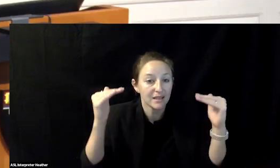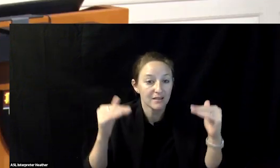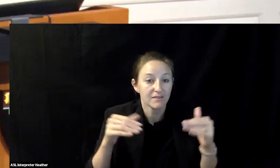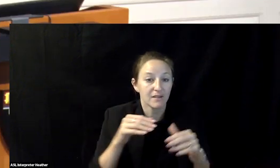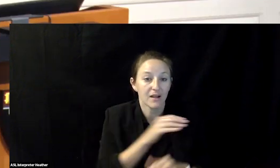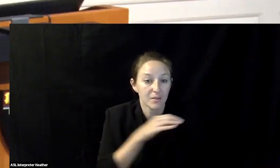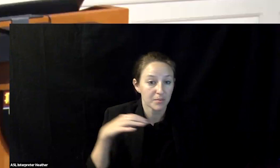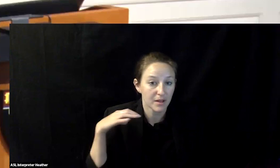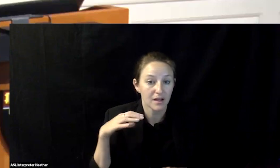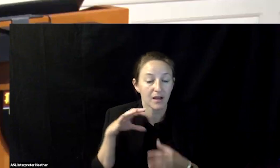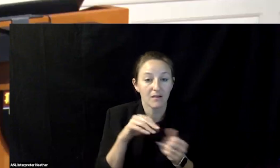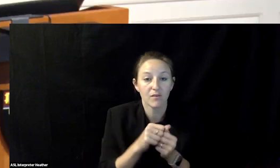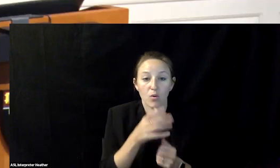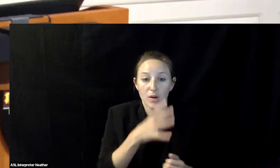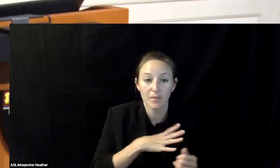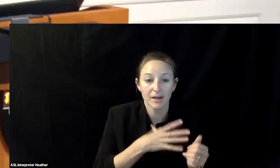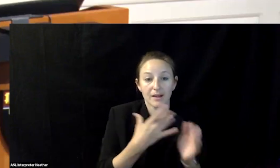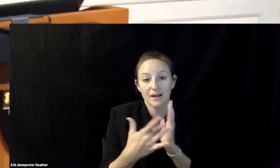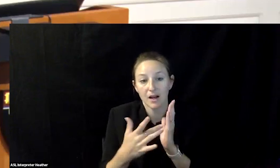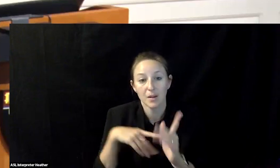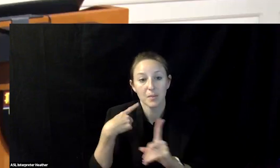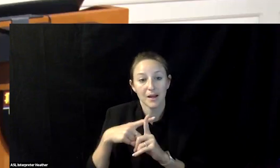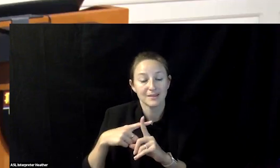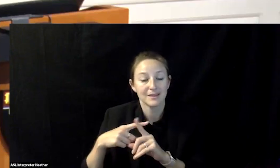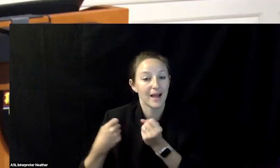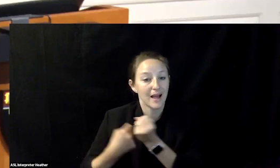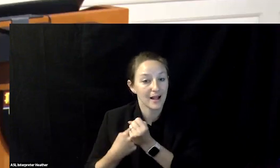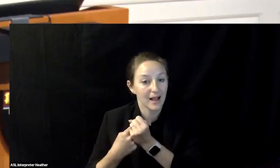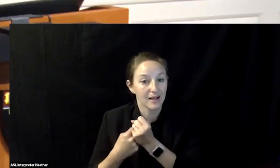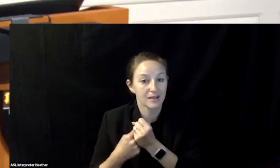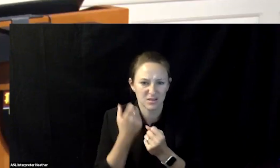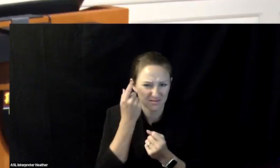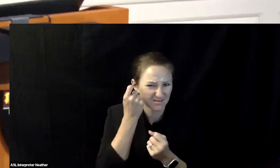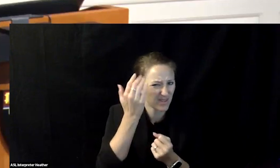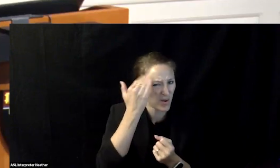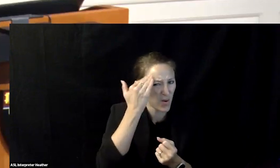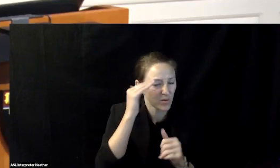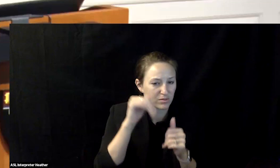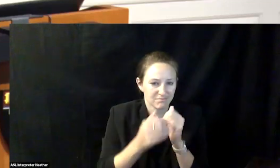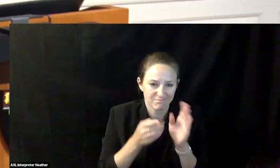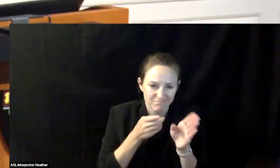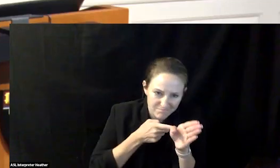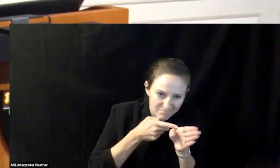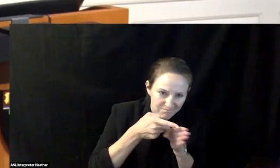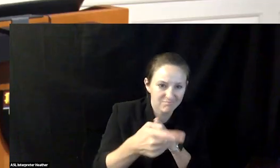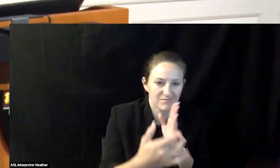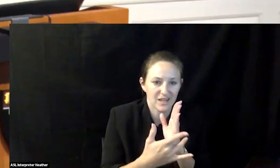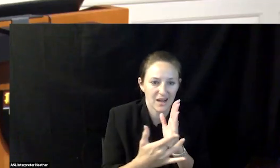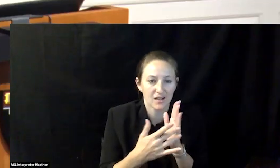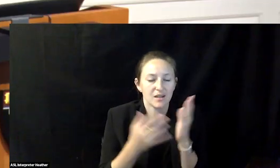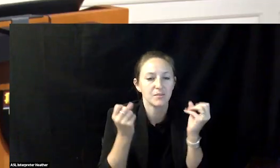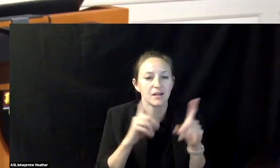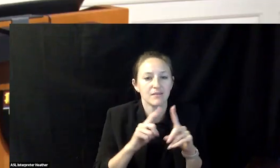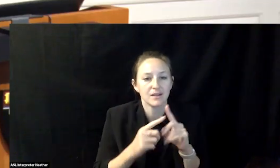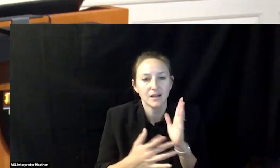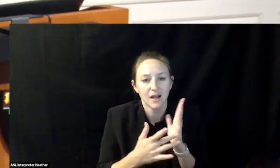Technology Plus Allies Group here at Harvard. So knows her way around technology and the technology communities at Harvard. She has